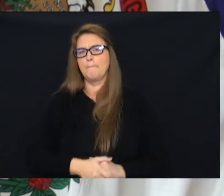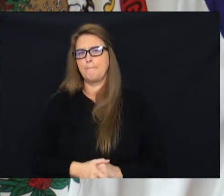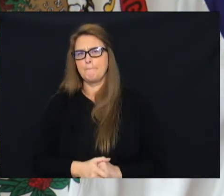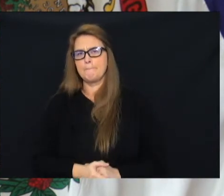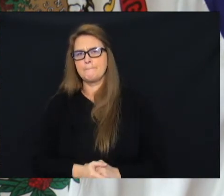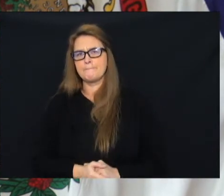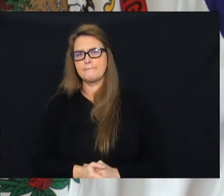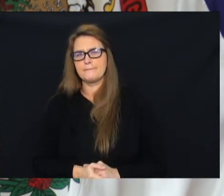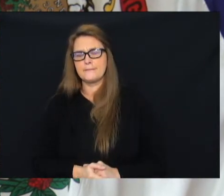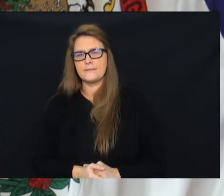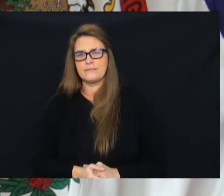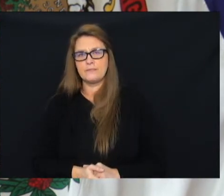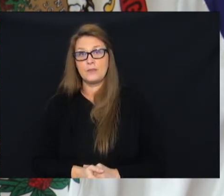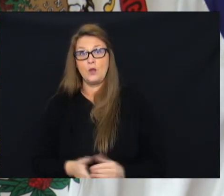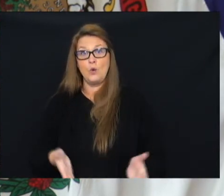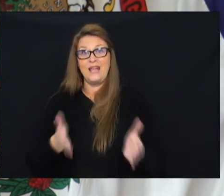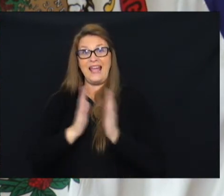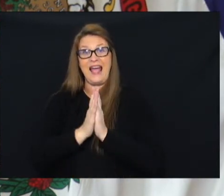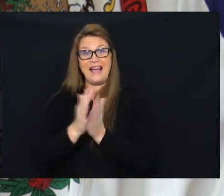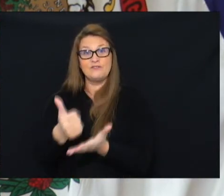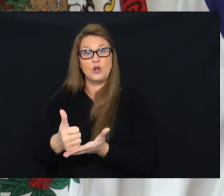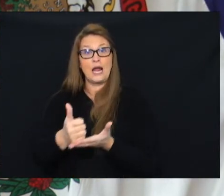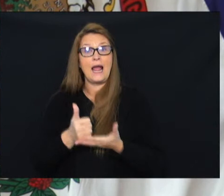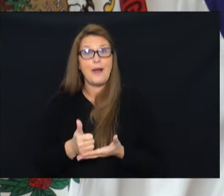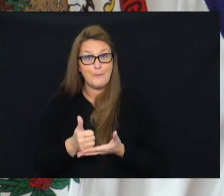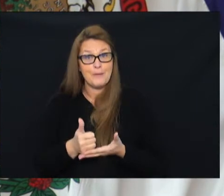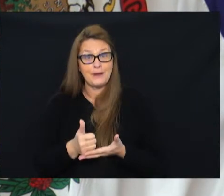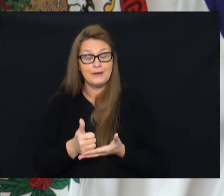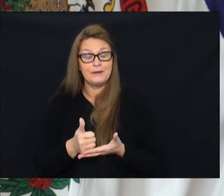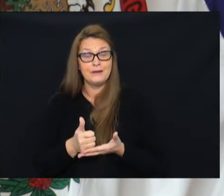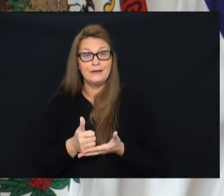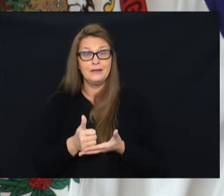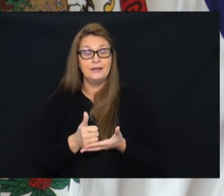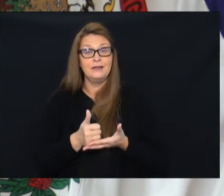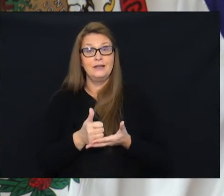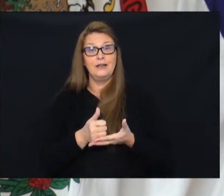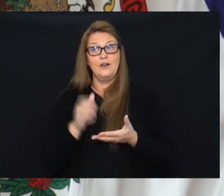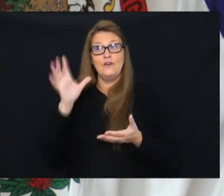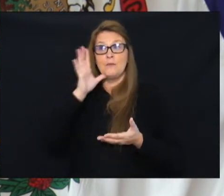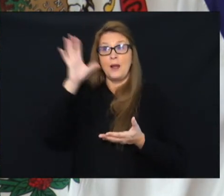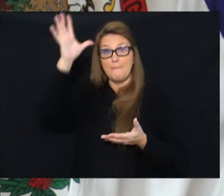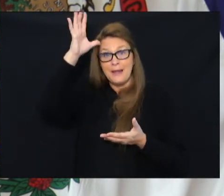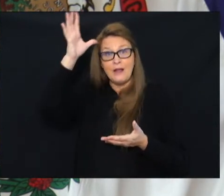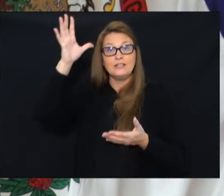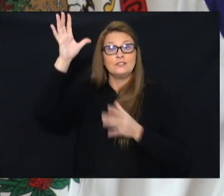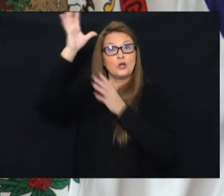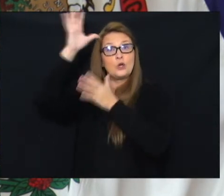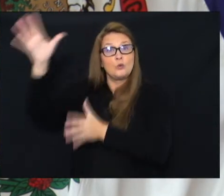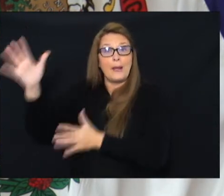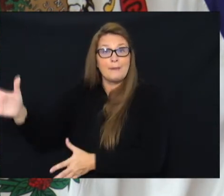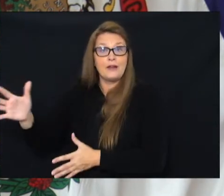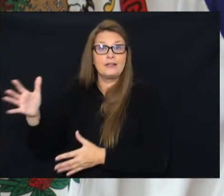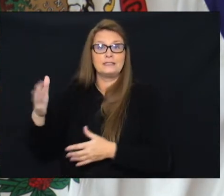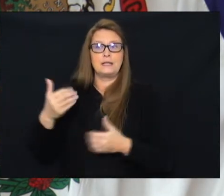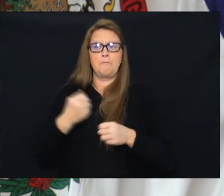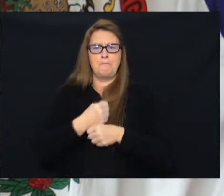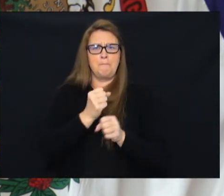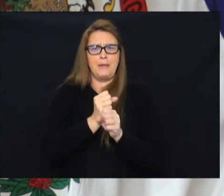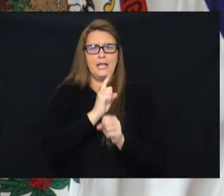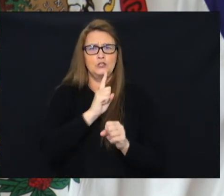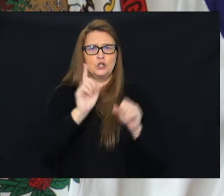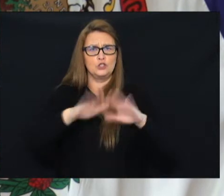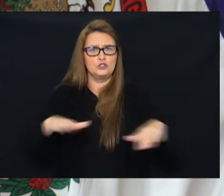We continue to ask for help from everyone, from our parents to our grandparents, to get our kids across the finish